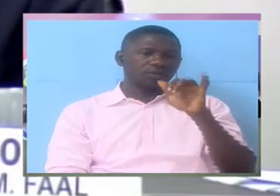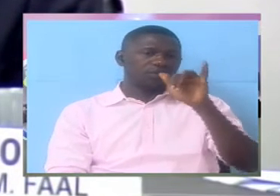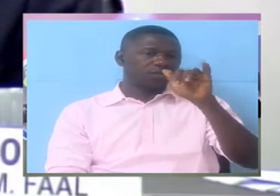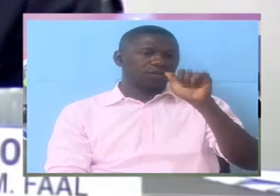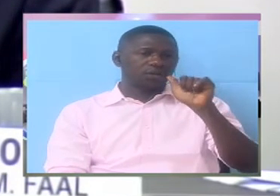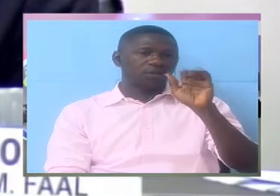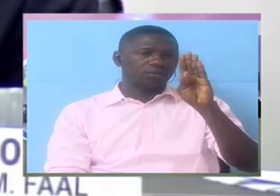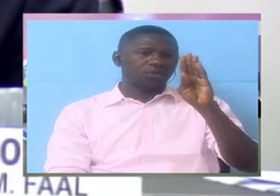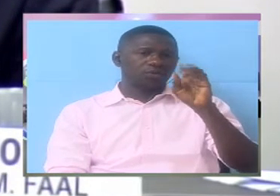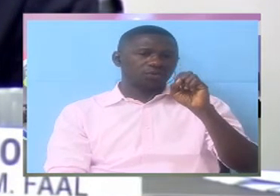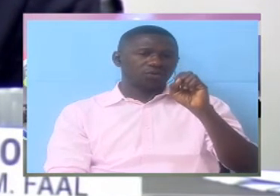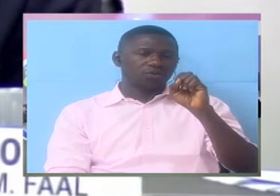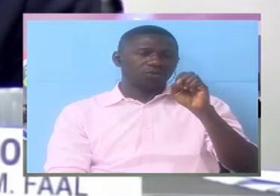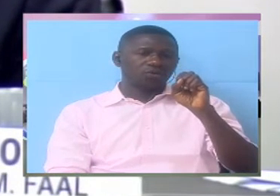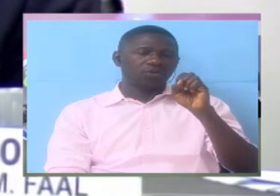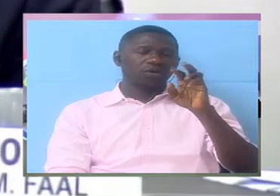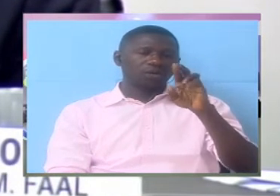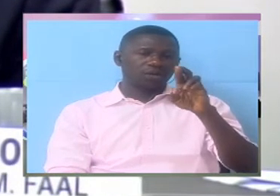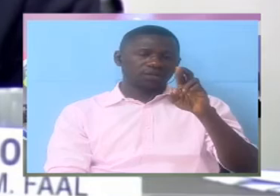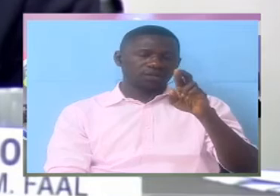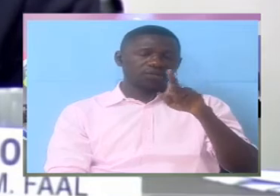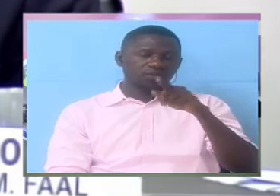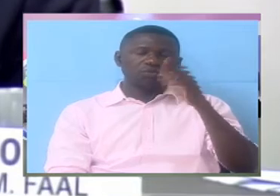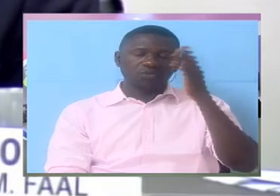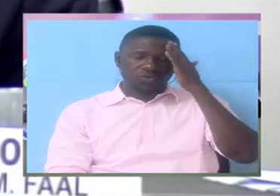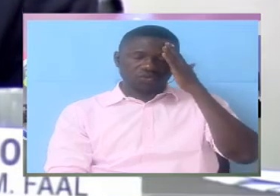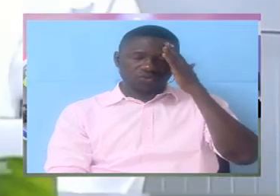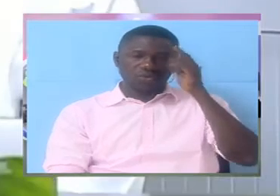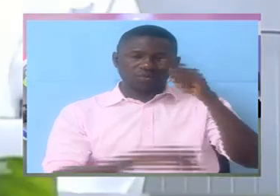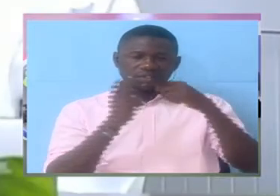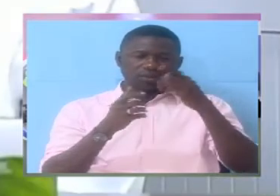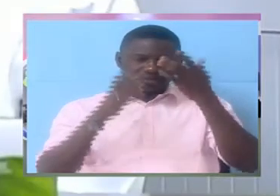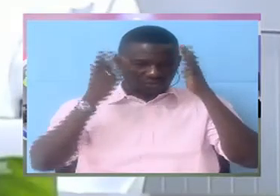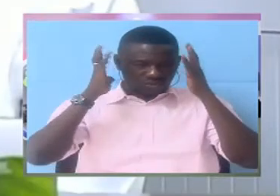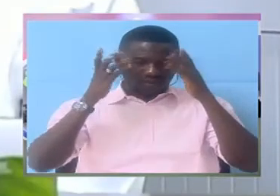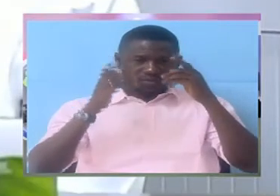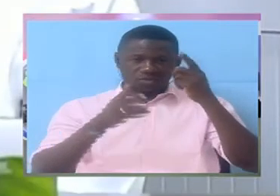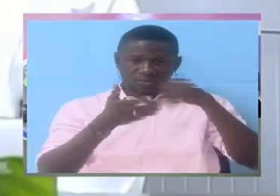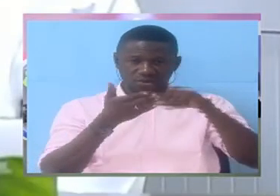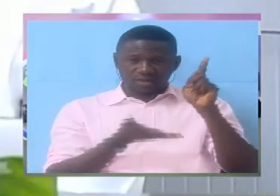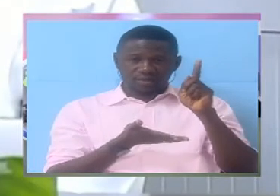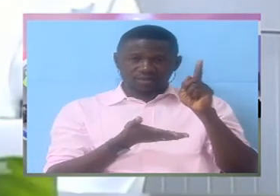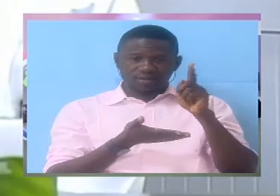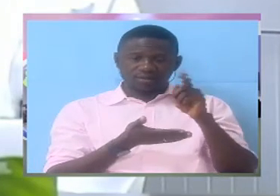know, you are aware of this case, correct? Yes.